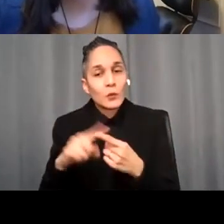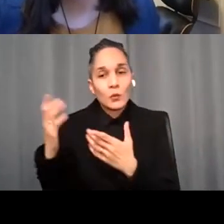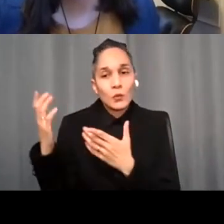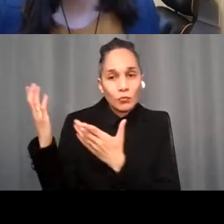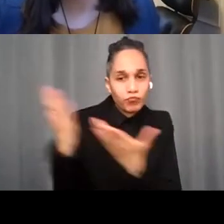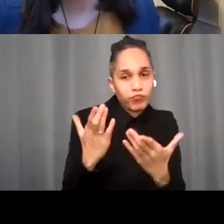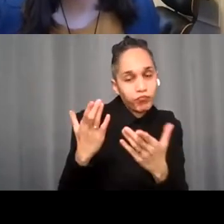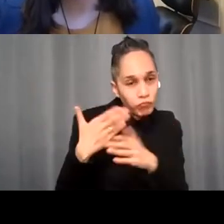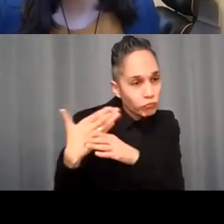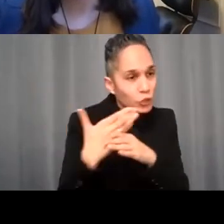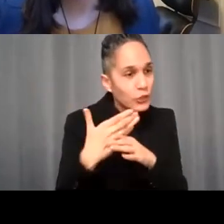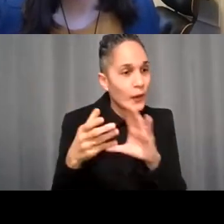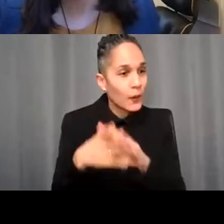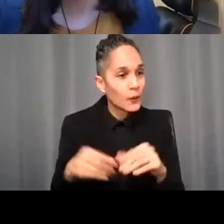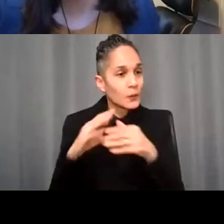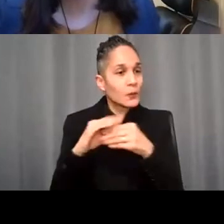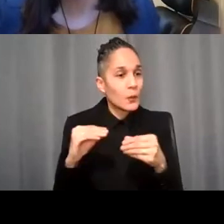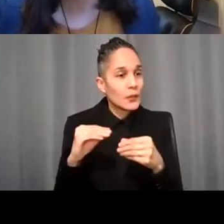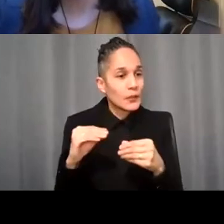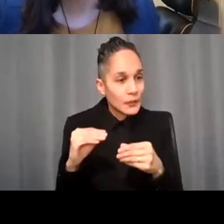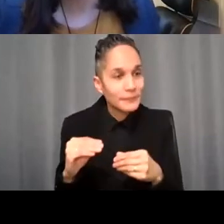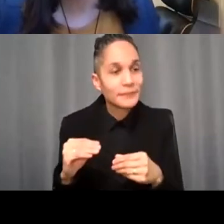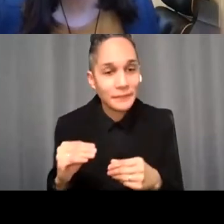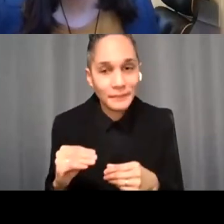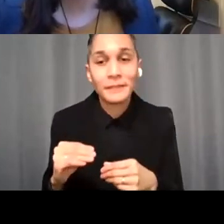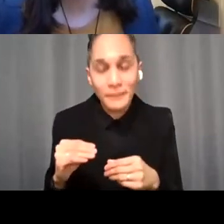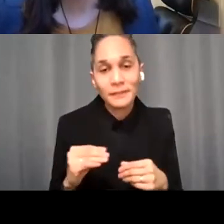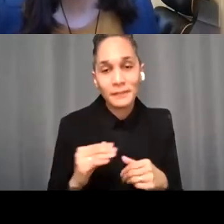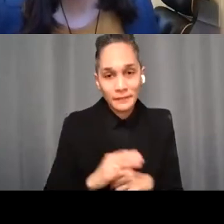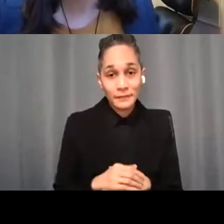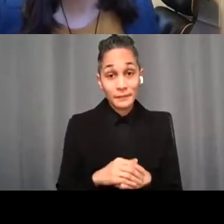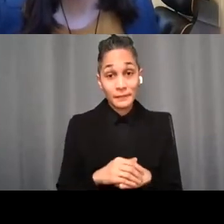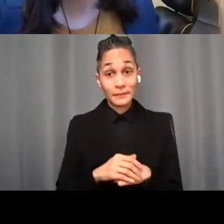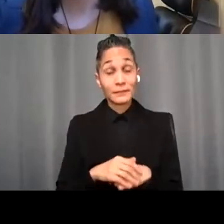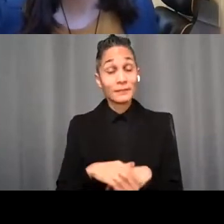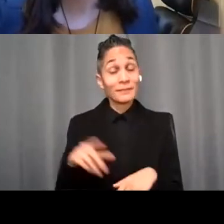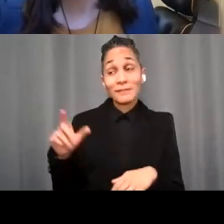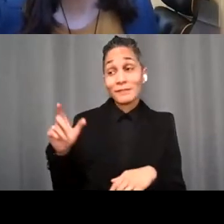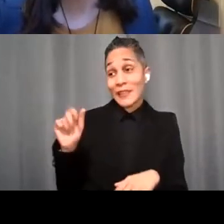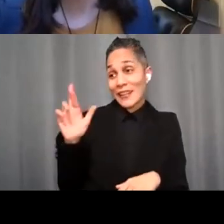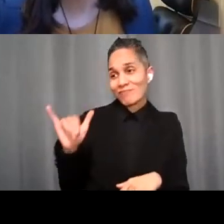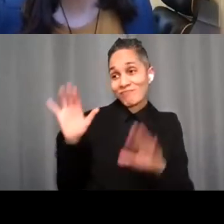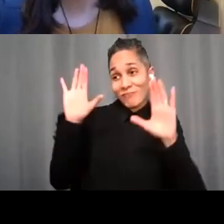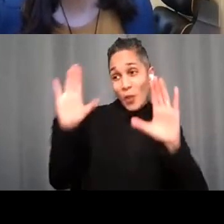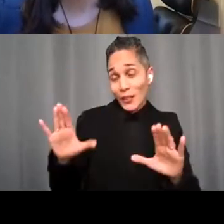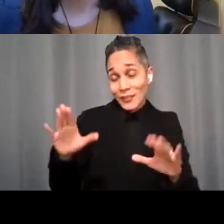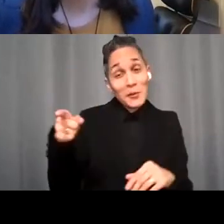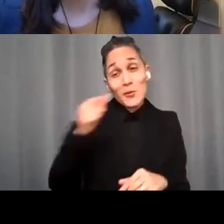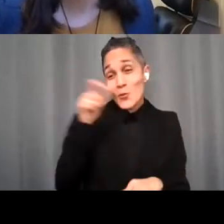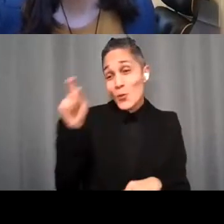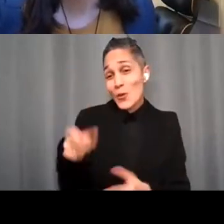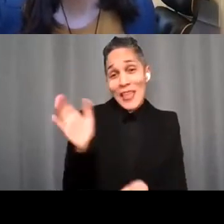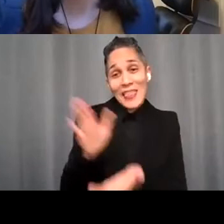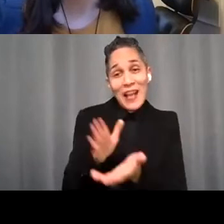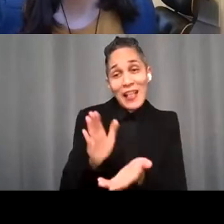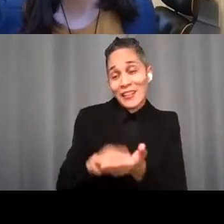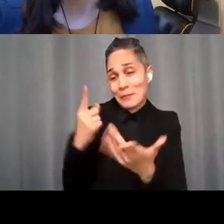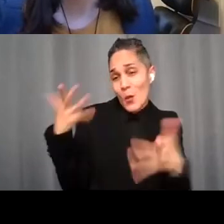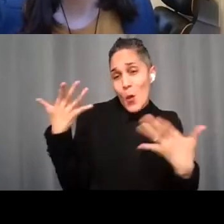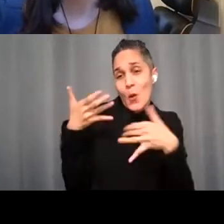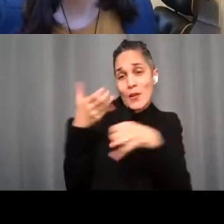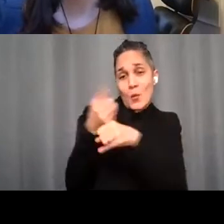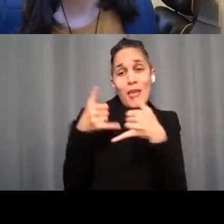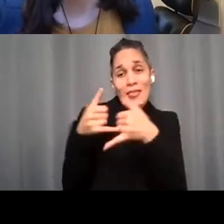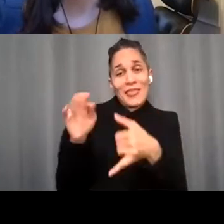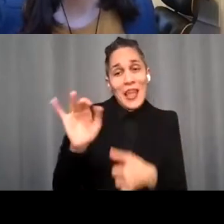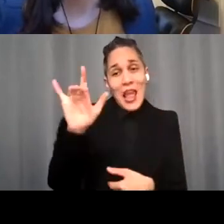stories along. And so that makes me really excited about where we're at right now. Awesome. Not that you need the validation since you already won the Emmy, but you're